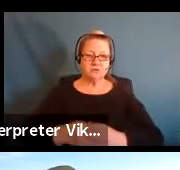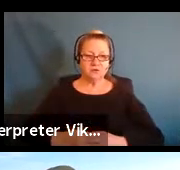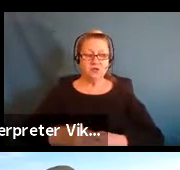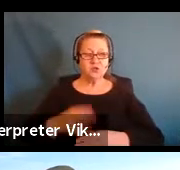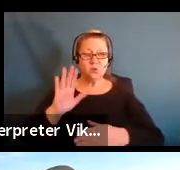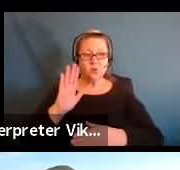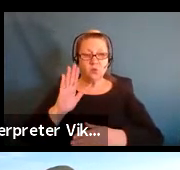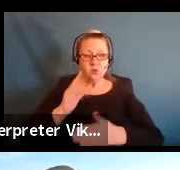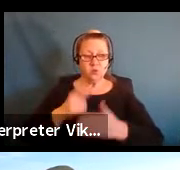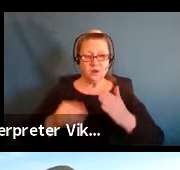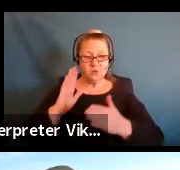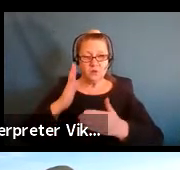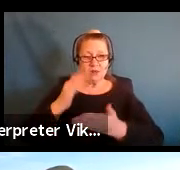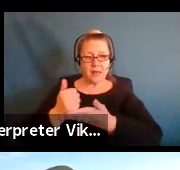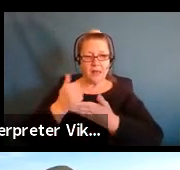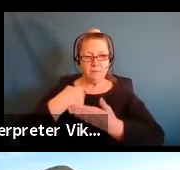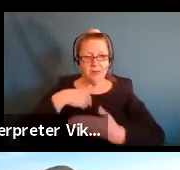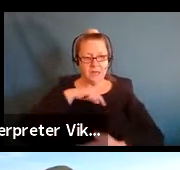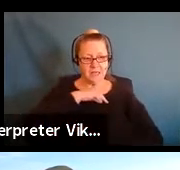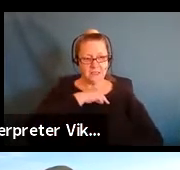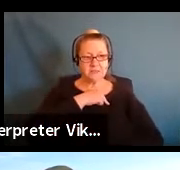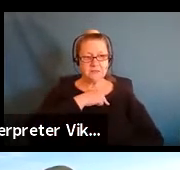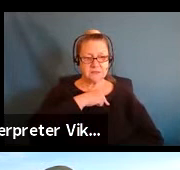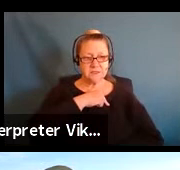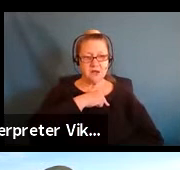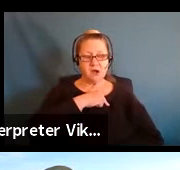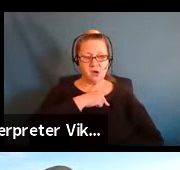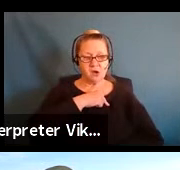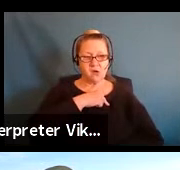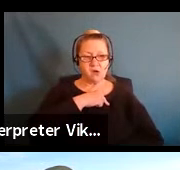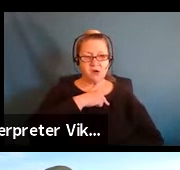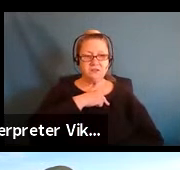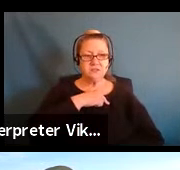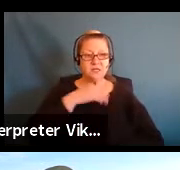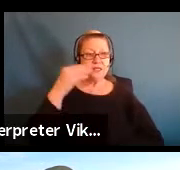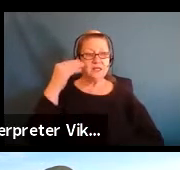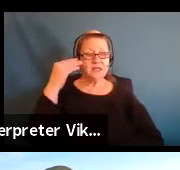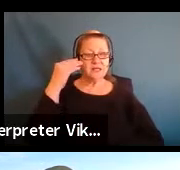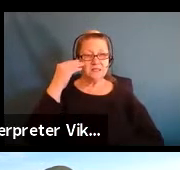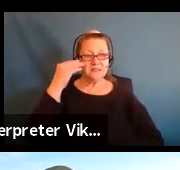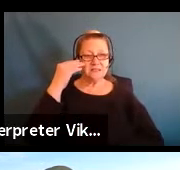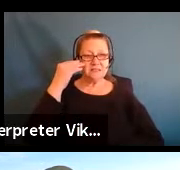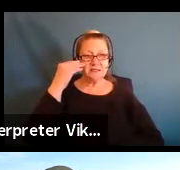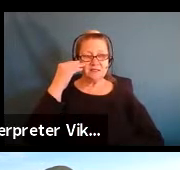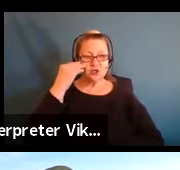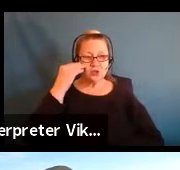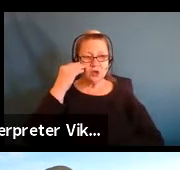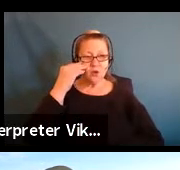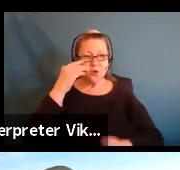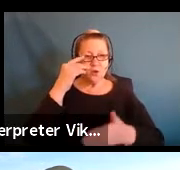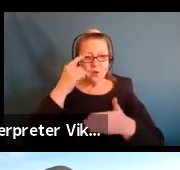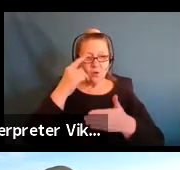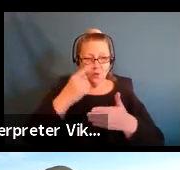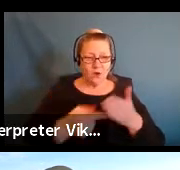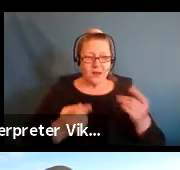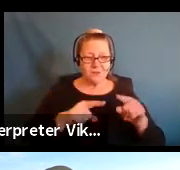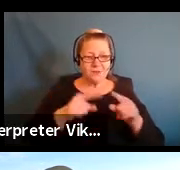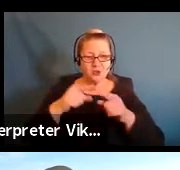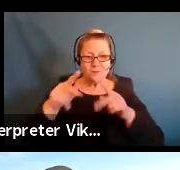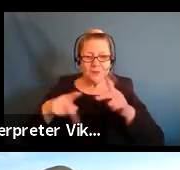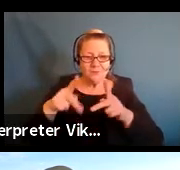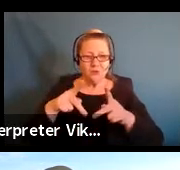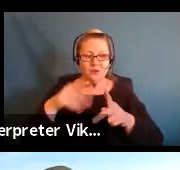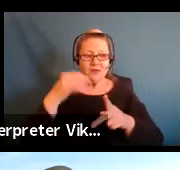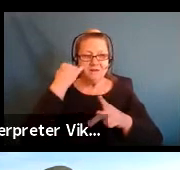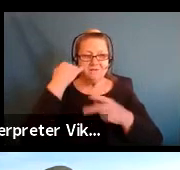and Aaron and other messengers is to know what do we know about the vaccine for people with Down syndrome? What do we